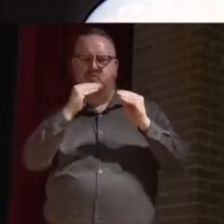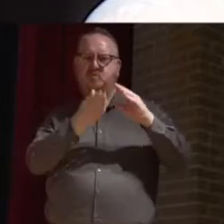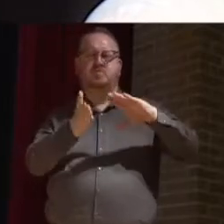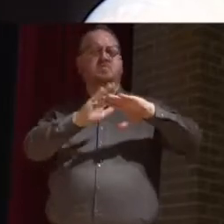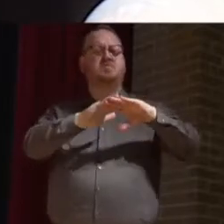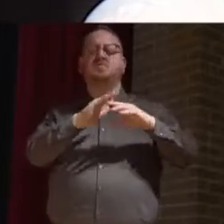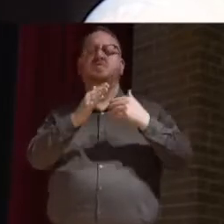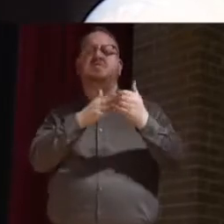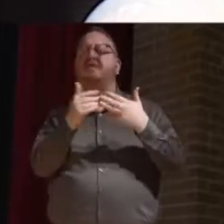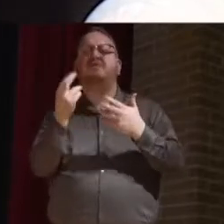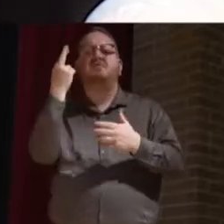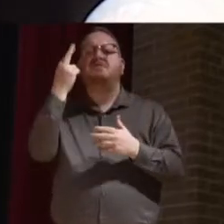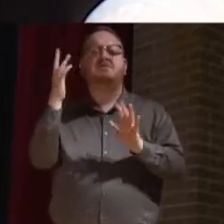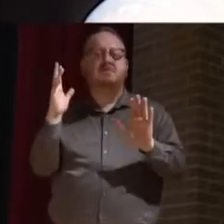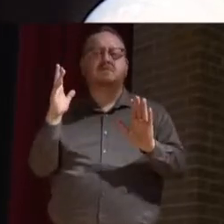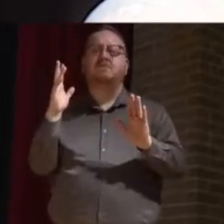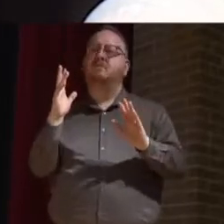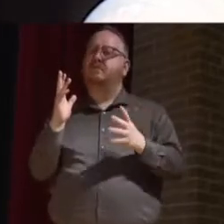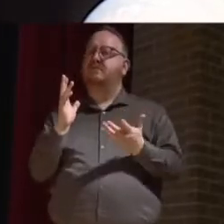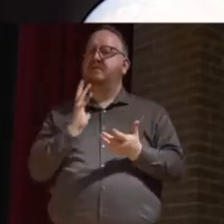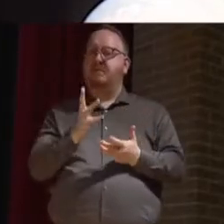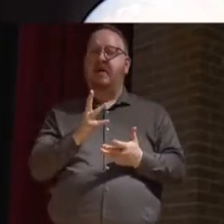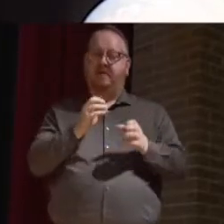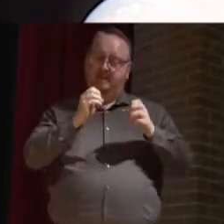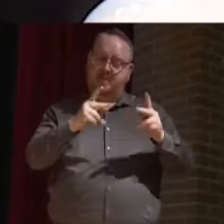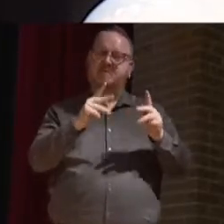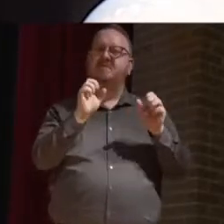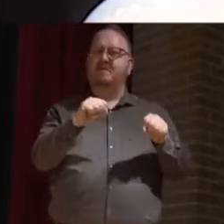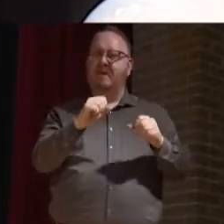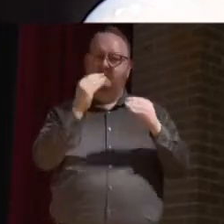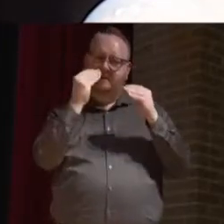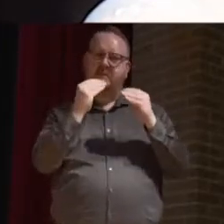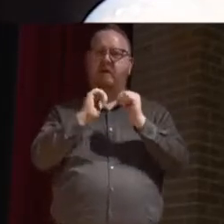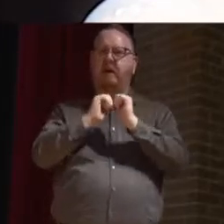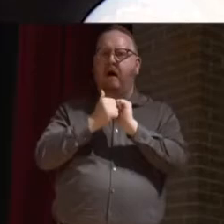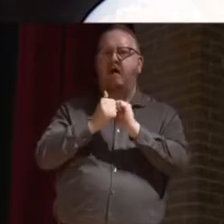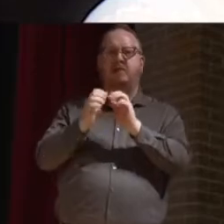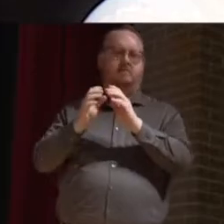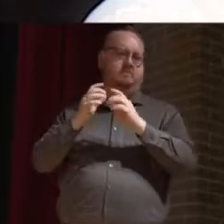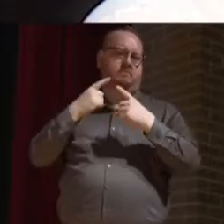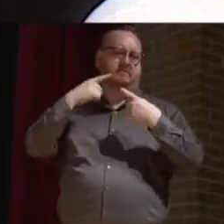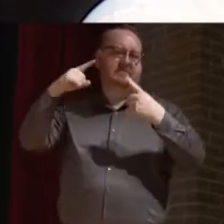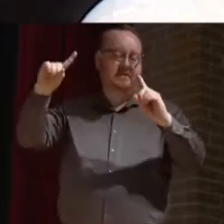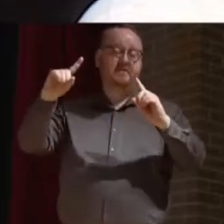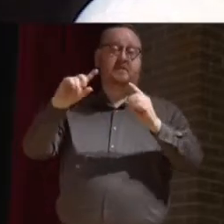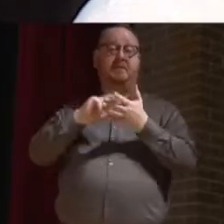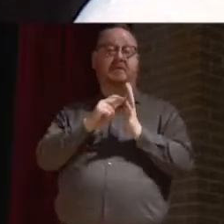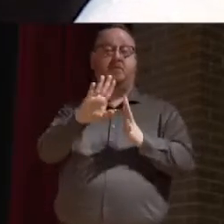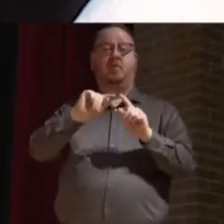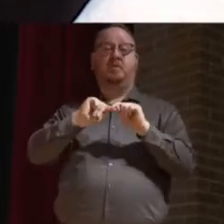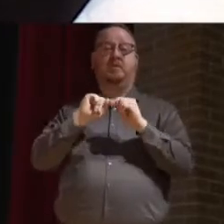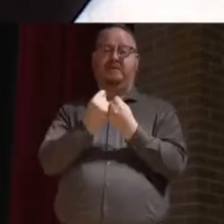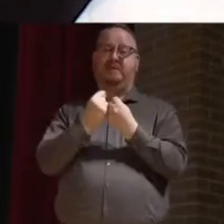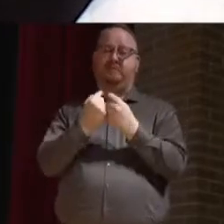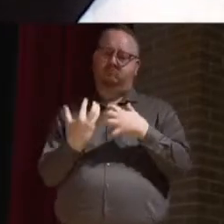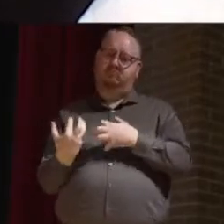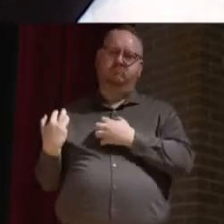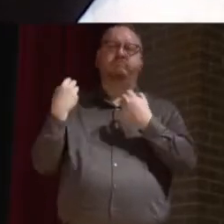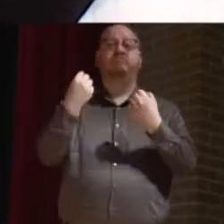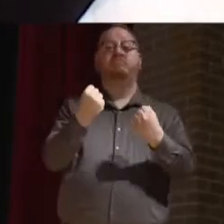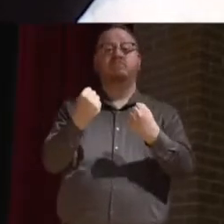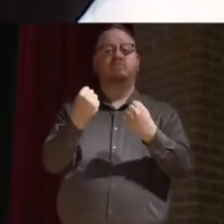is, they have an opportunity to be successful and shine, and that grows your team more. And that's what the goal